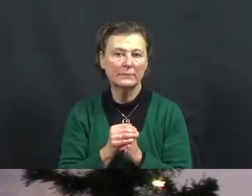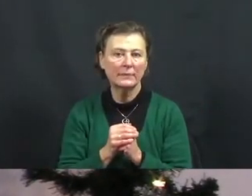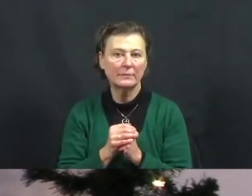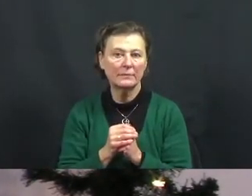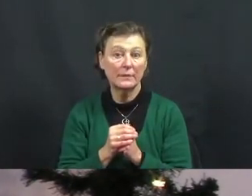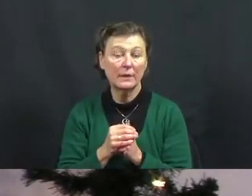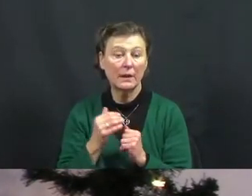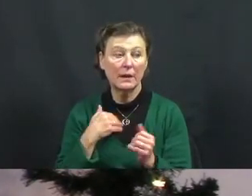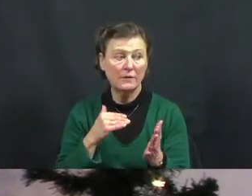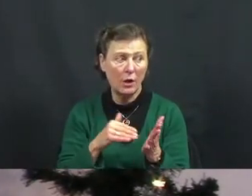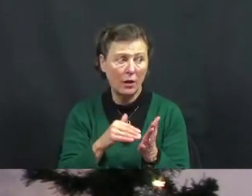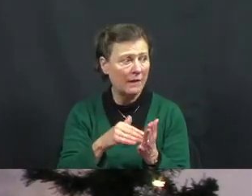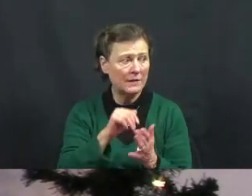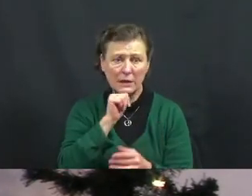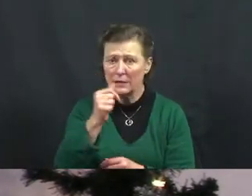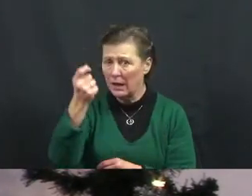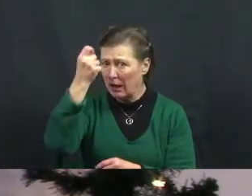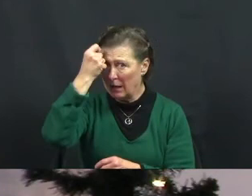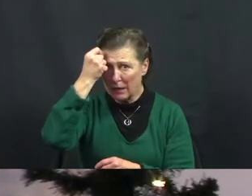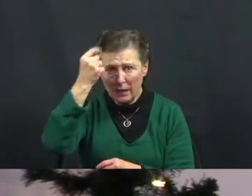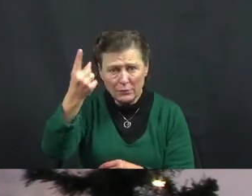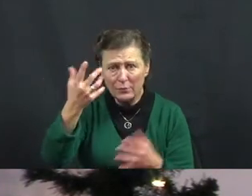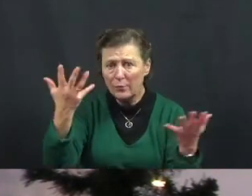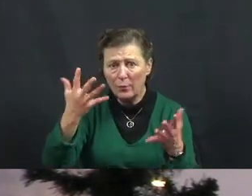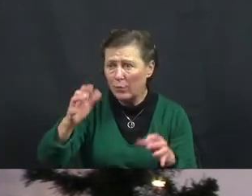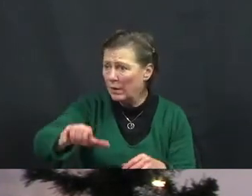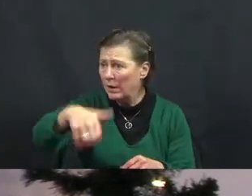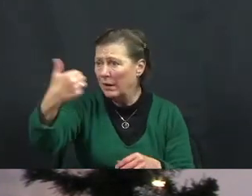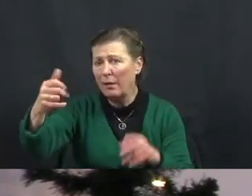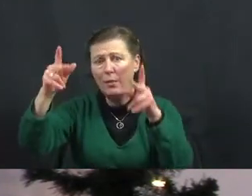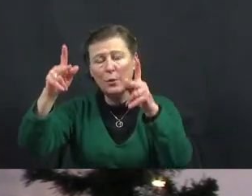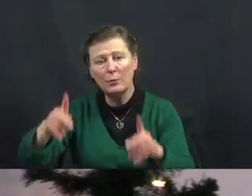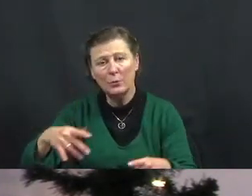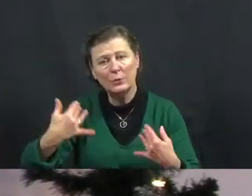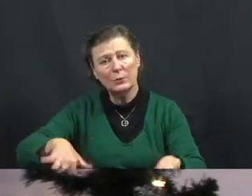I have often not understood what another person is going through.